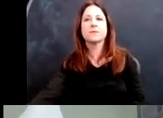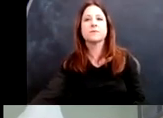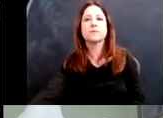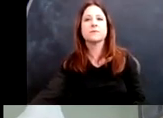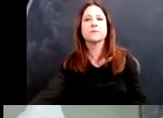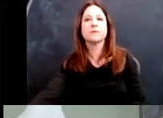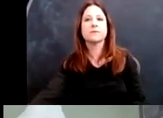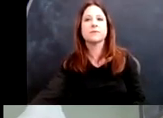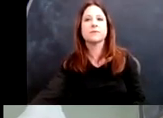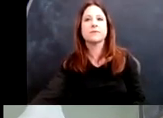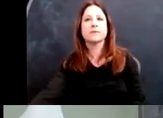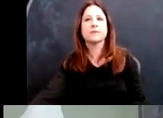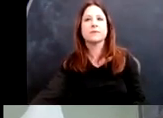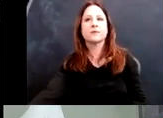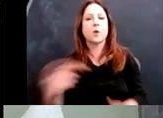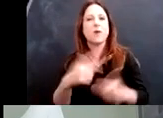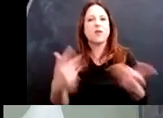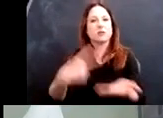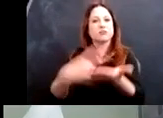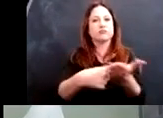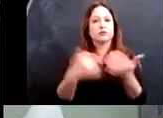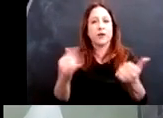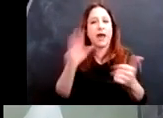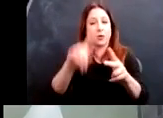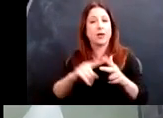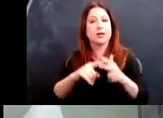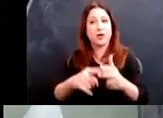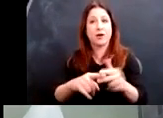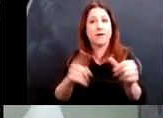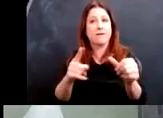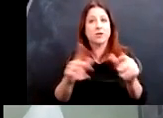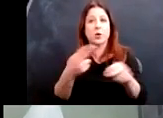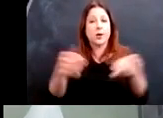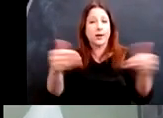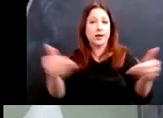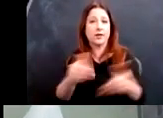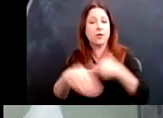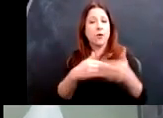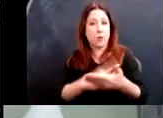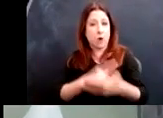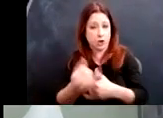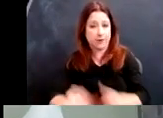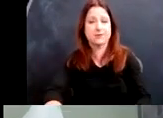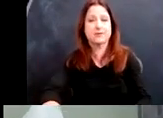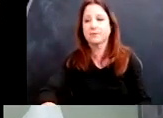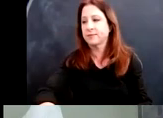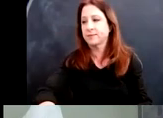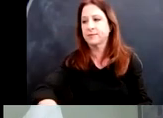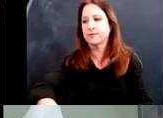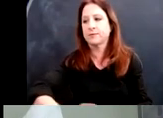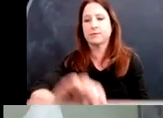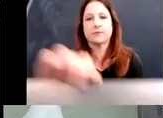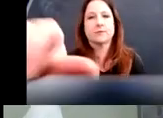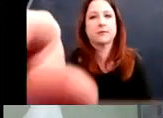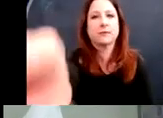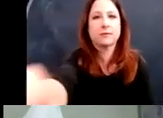cover today, I'm going to get started. I'm going to do a quick intro of our overall project, and then Dr. John Kelly will be